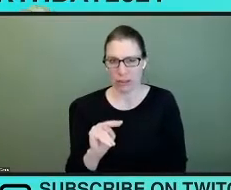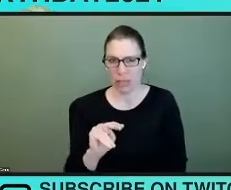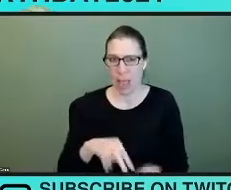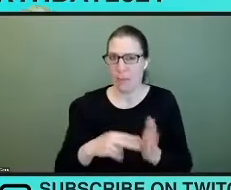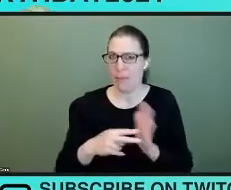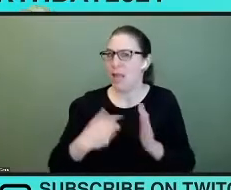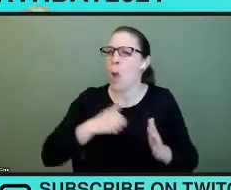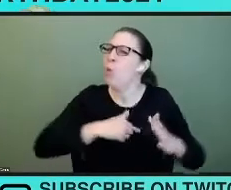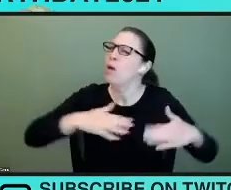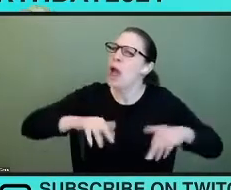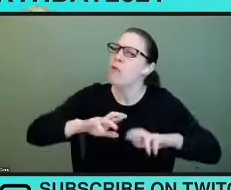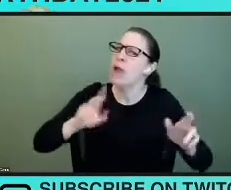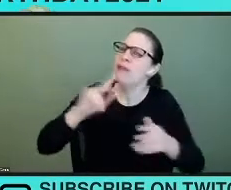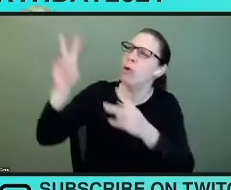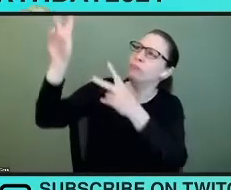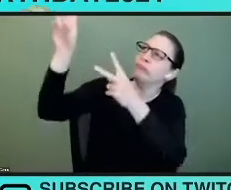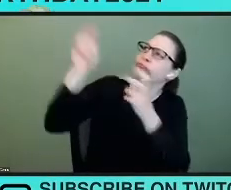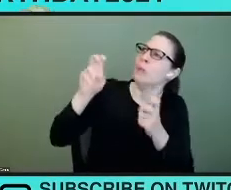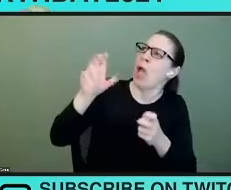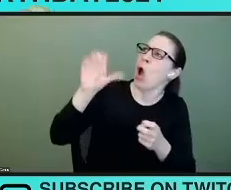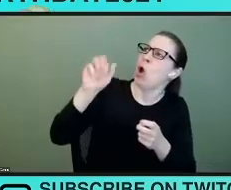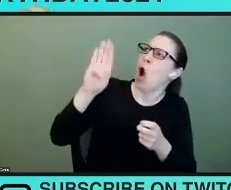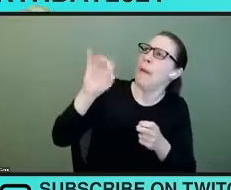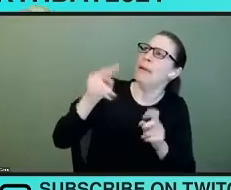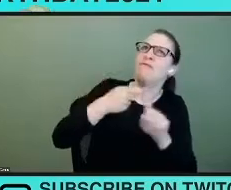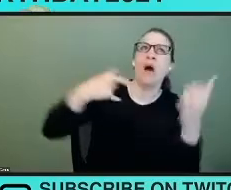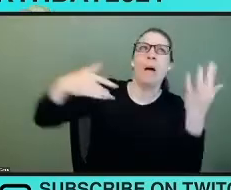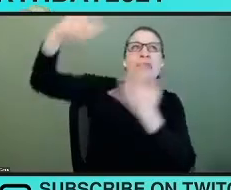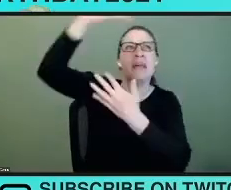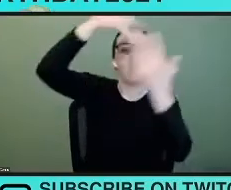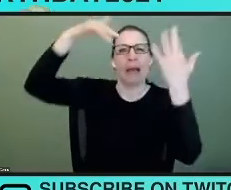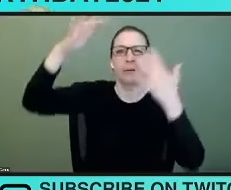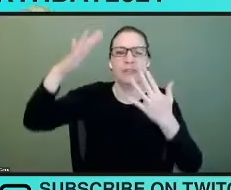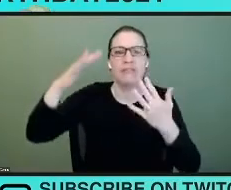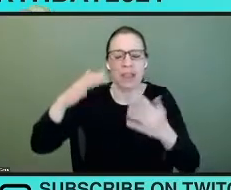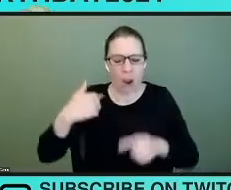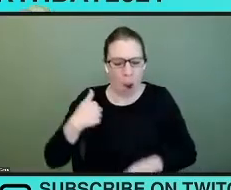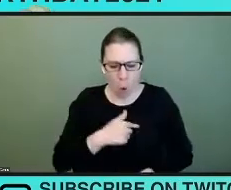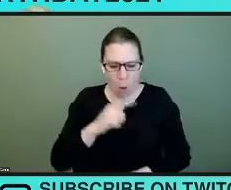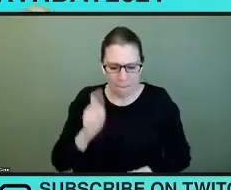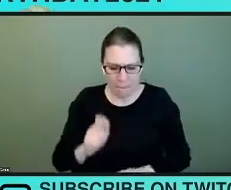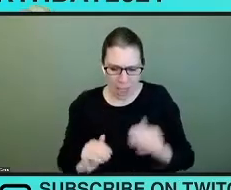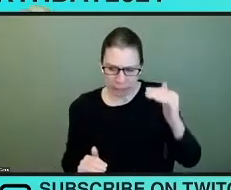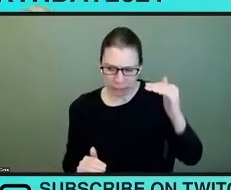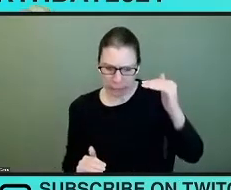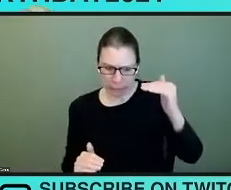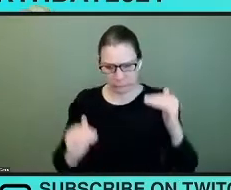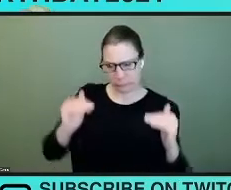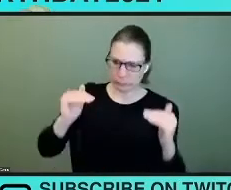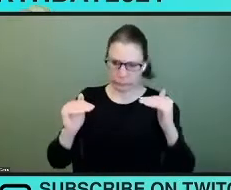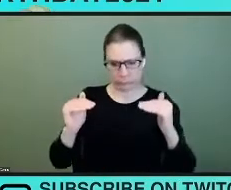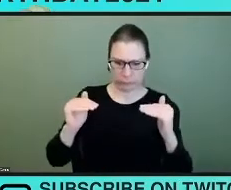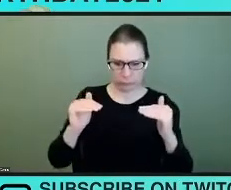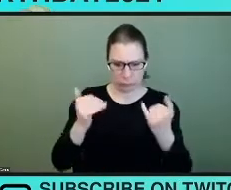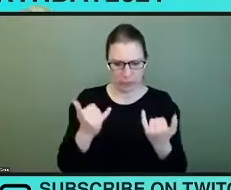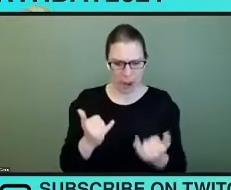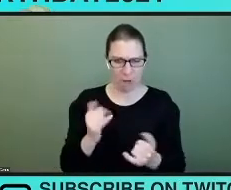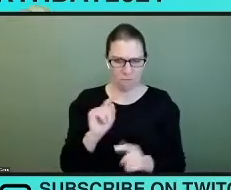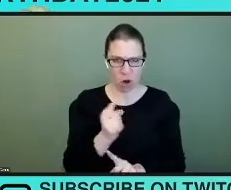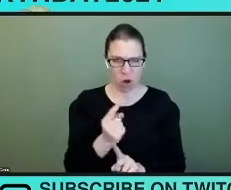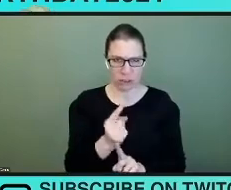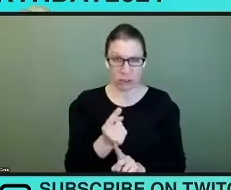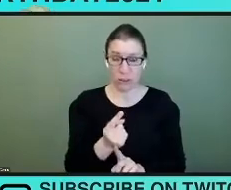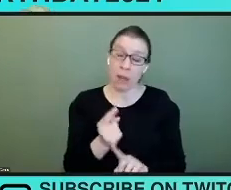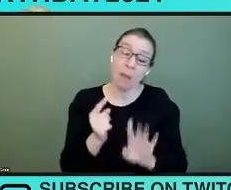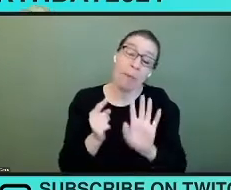emission point, and then maybe go to negative. But there is a lot of discussion that maybe we're past the point that we should do it all, which